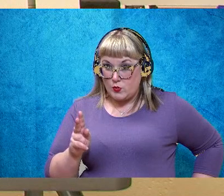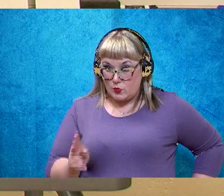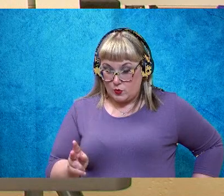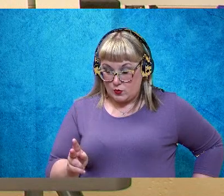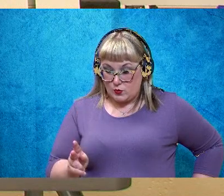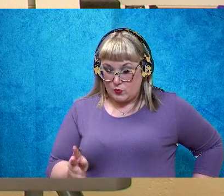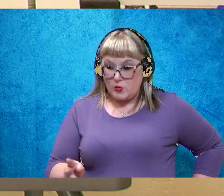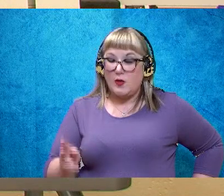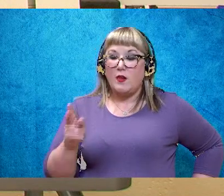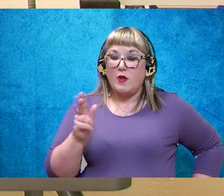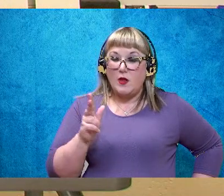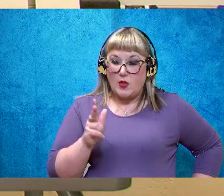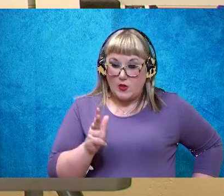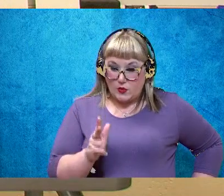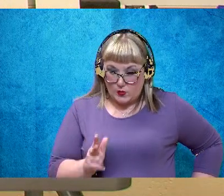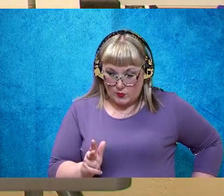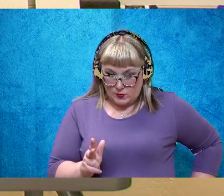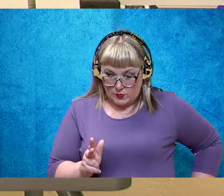2,